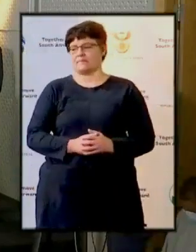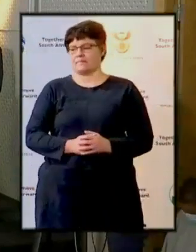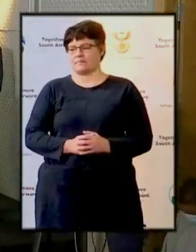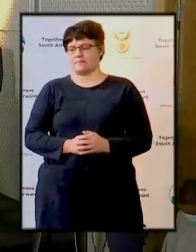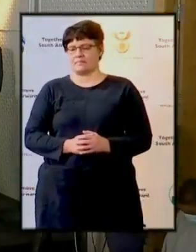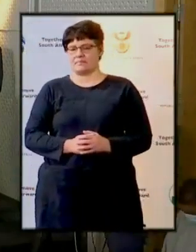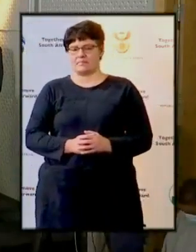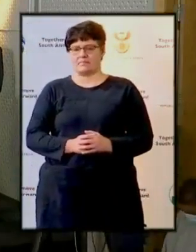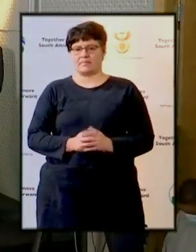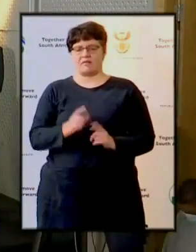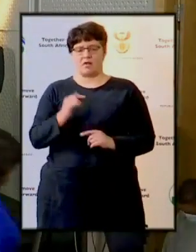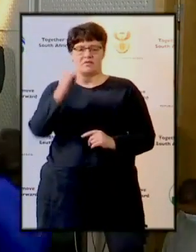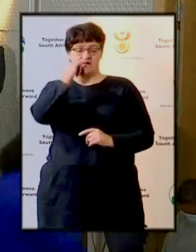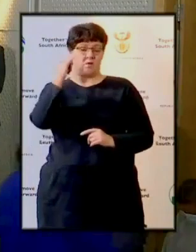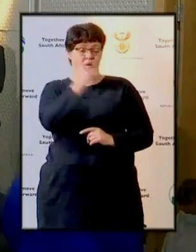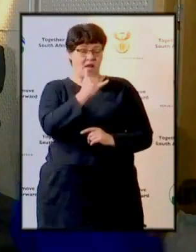The first caller is Bonga.